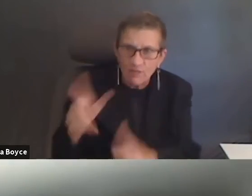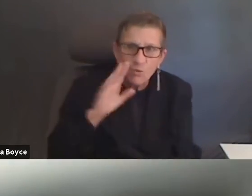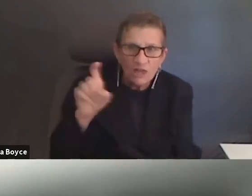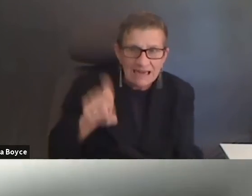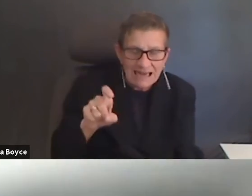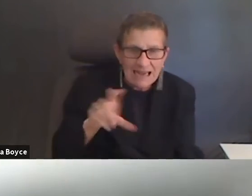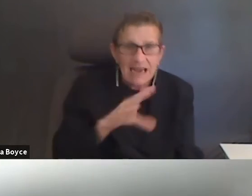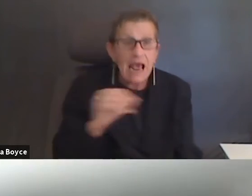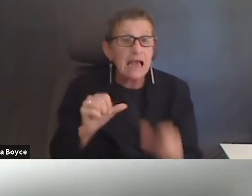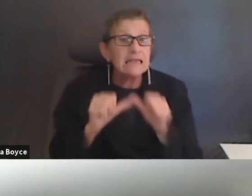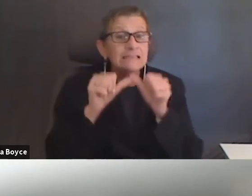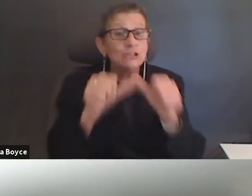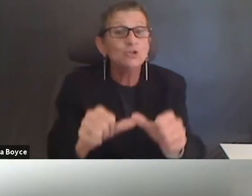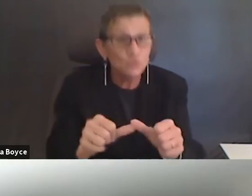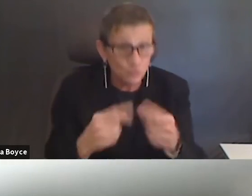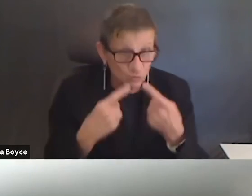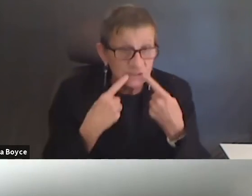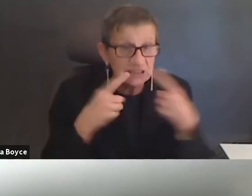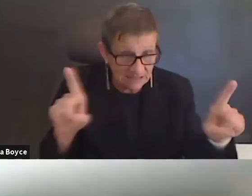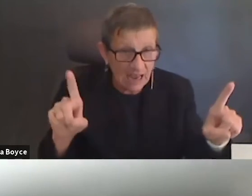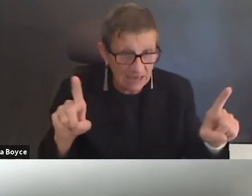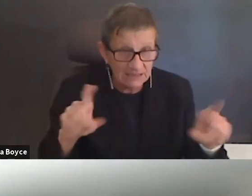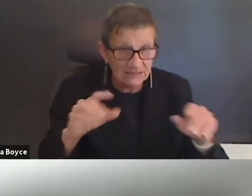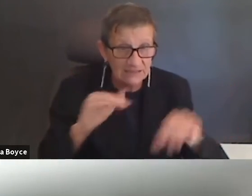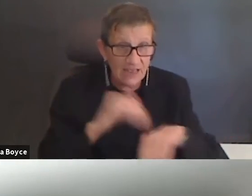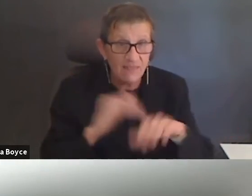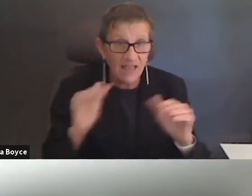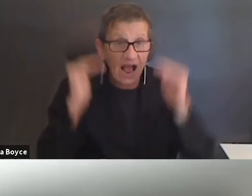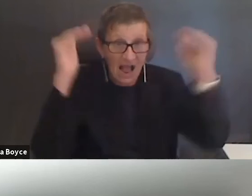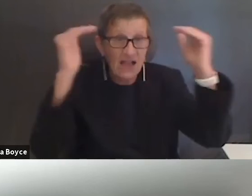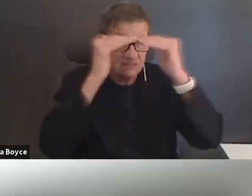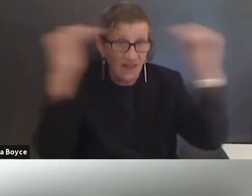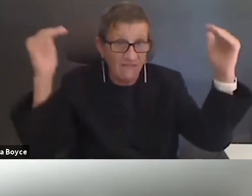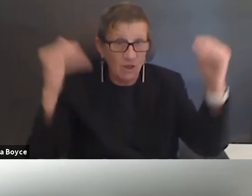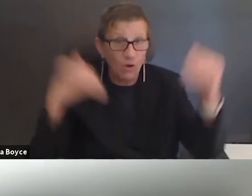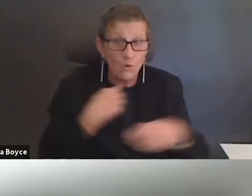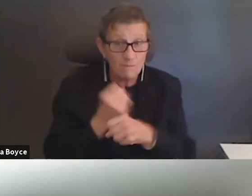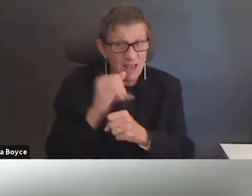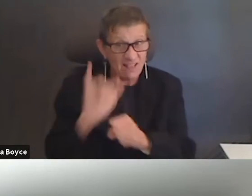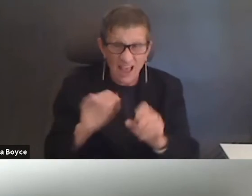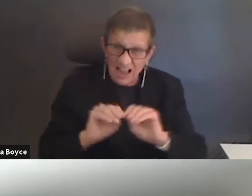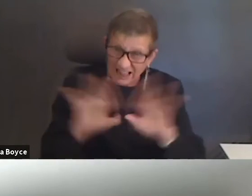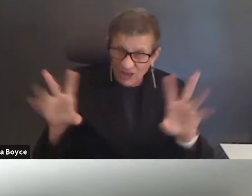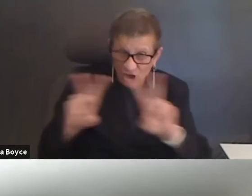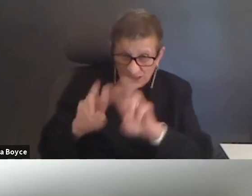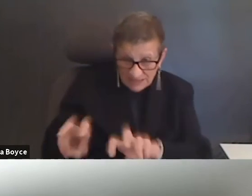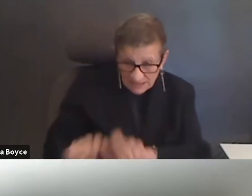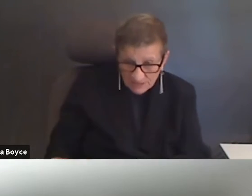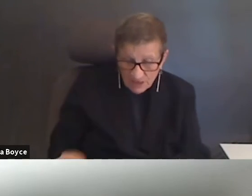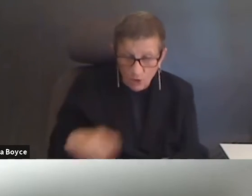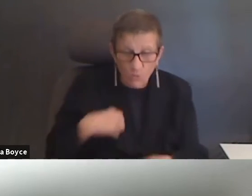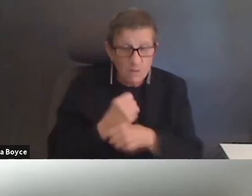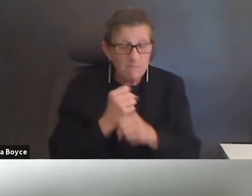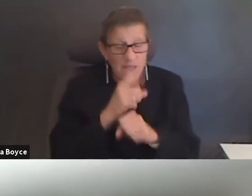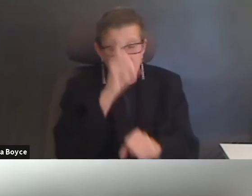highest levels. We make that clear assessment and make absolutely clear